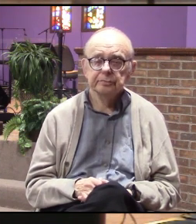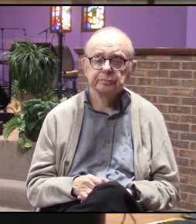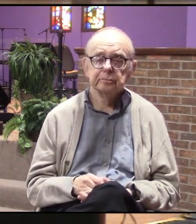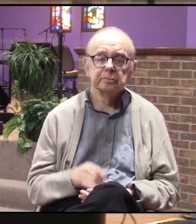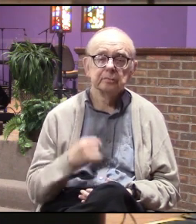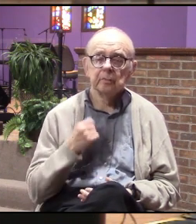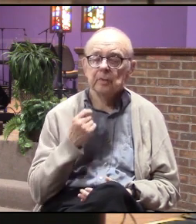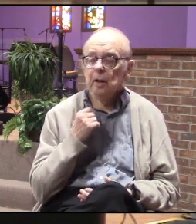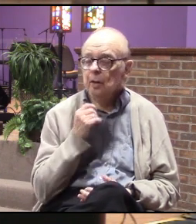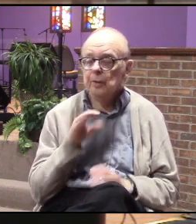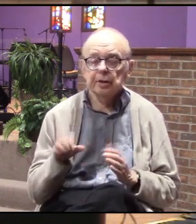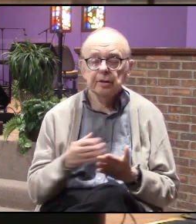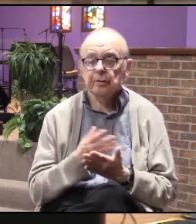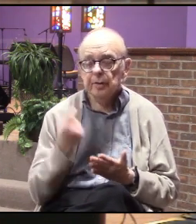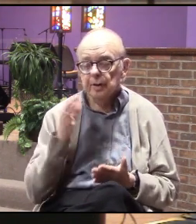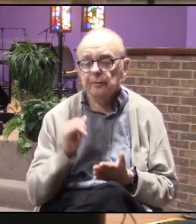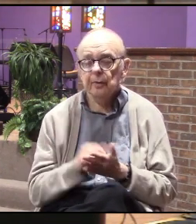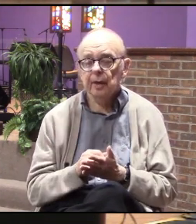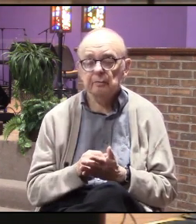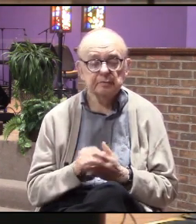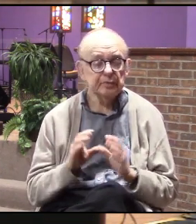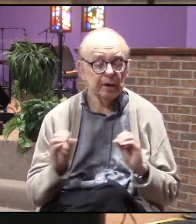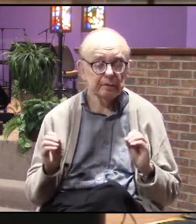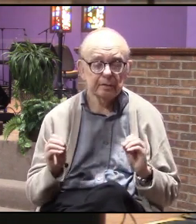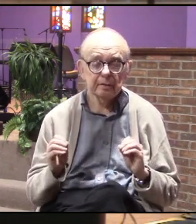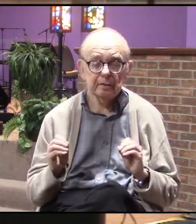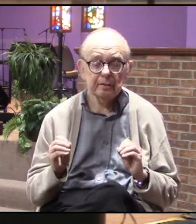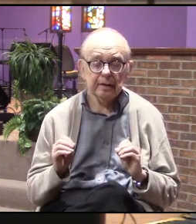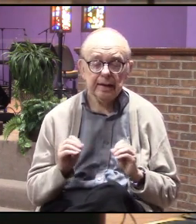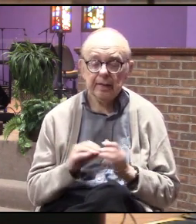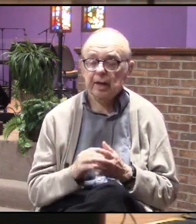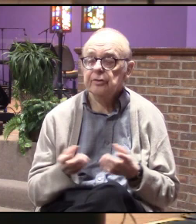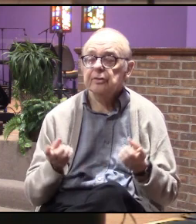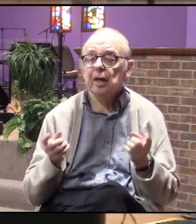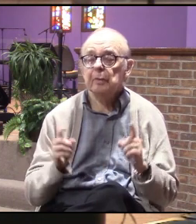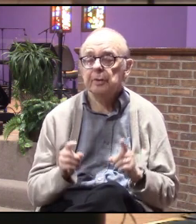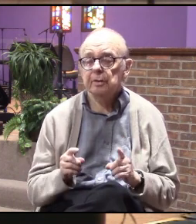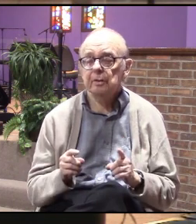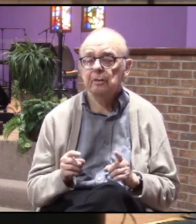We didn't do anything for it. It just happened.